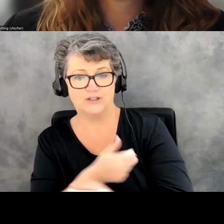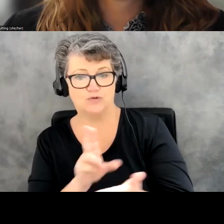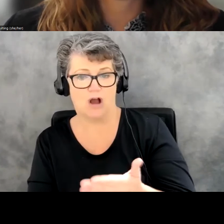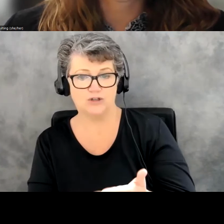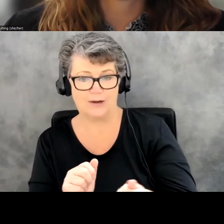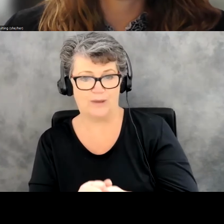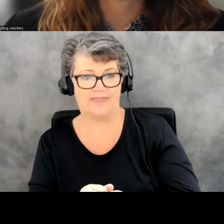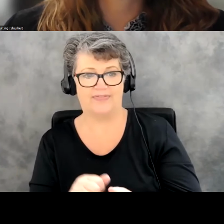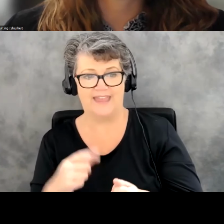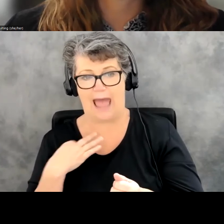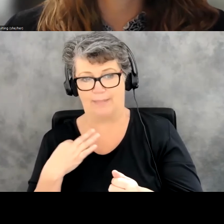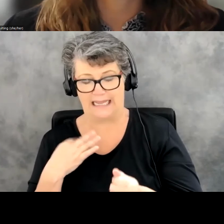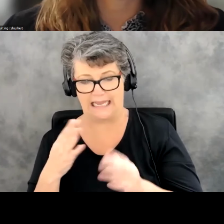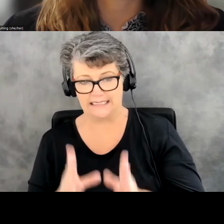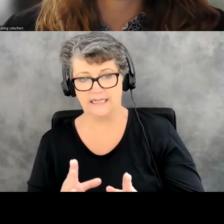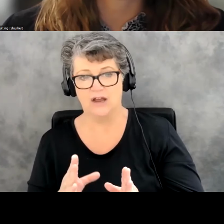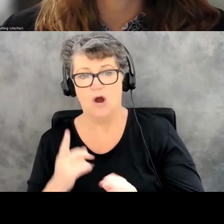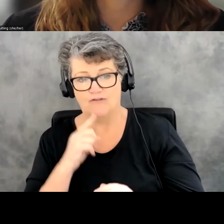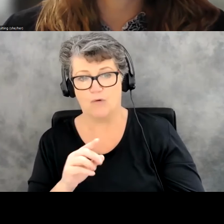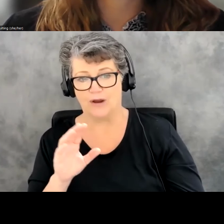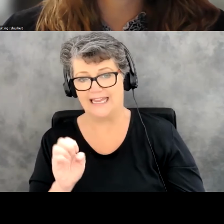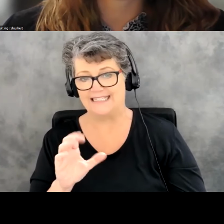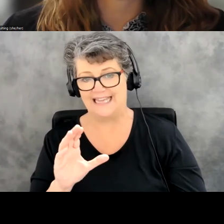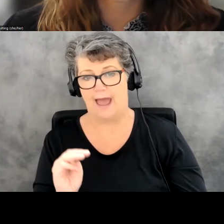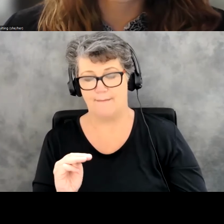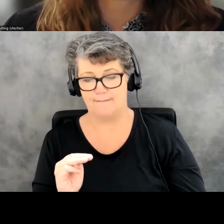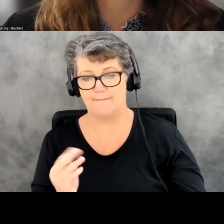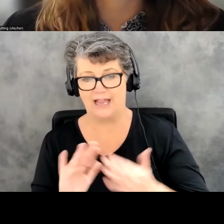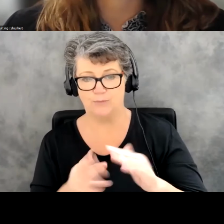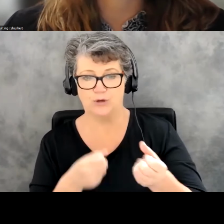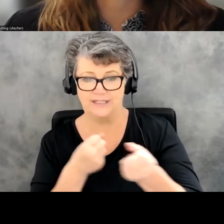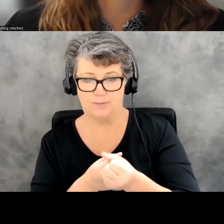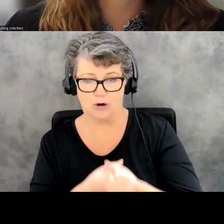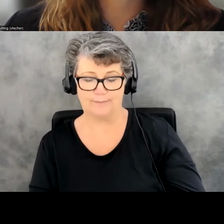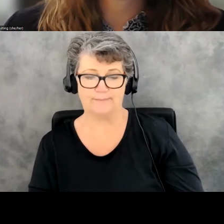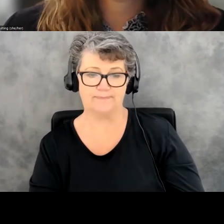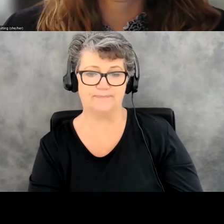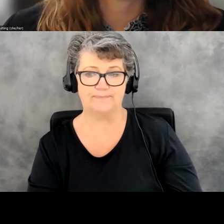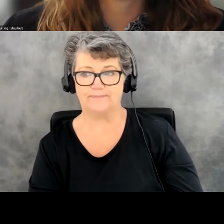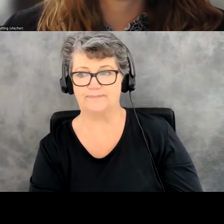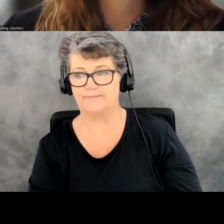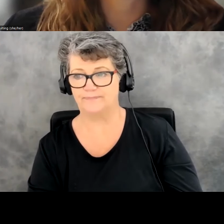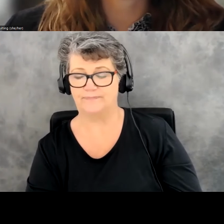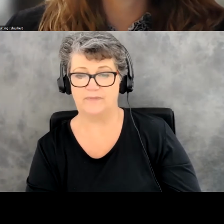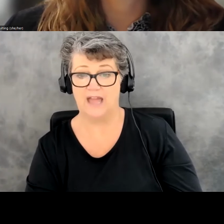contract with the applicant for the provision of enhanced care management and community supports. They also say you